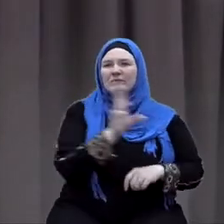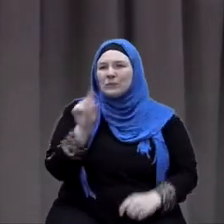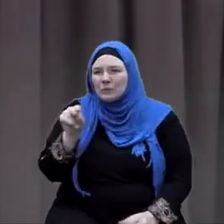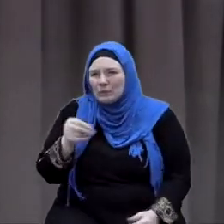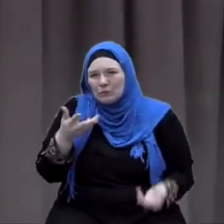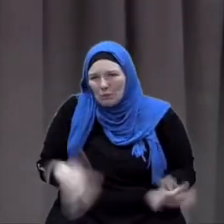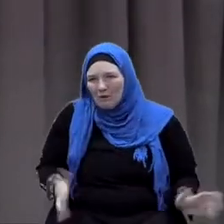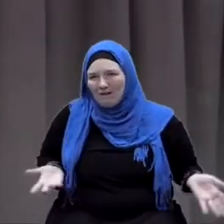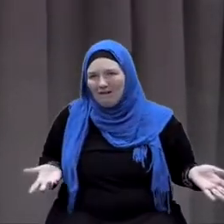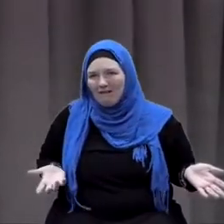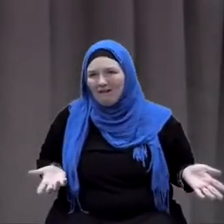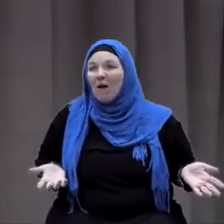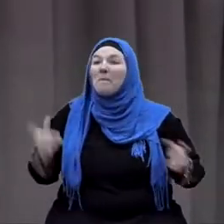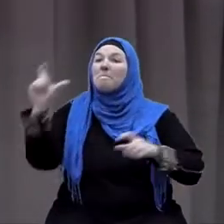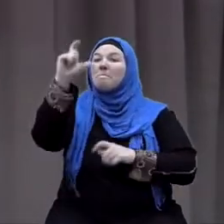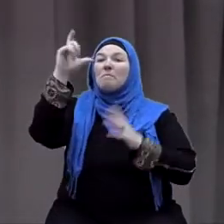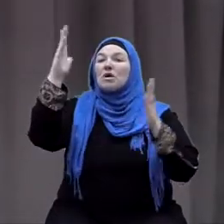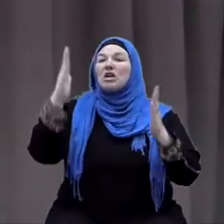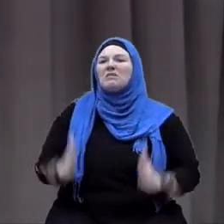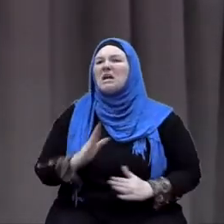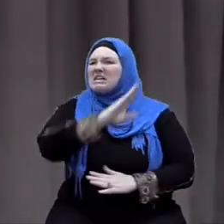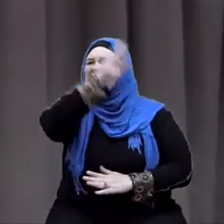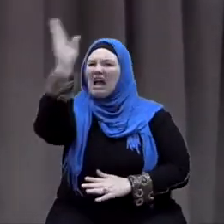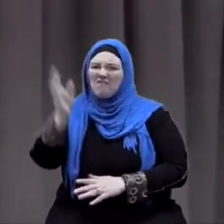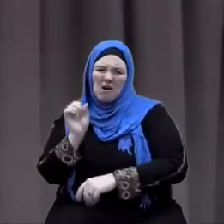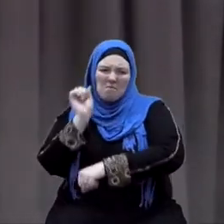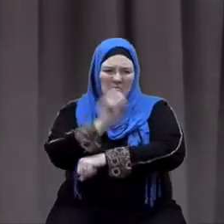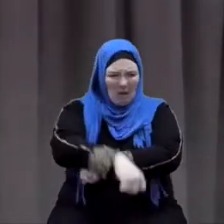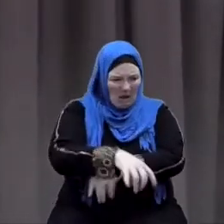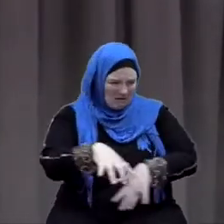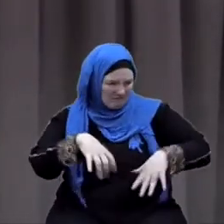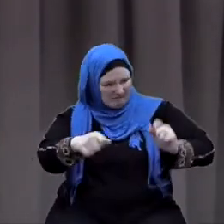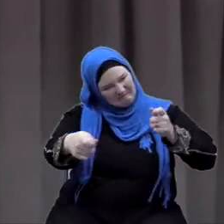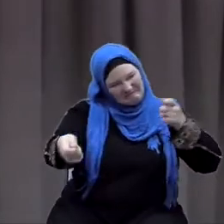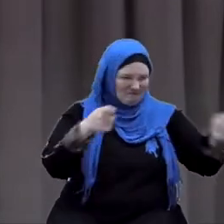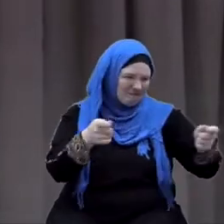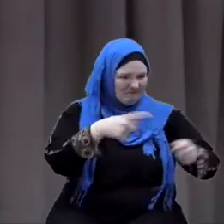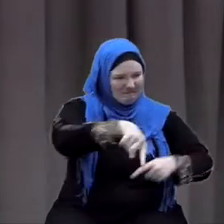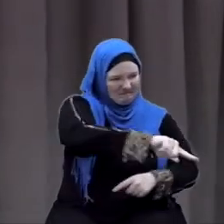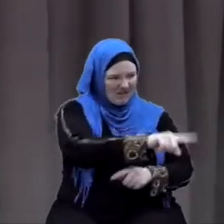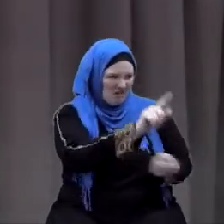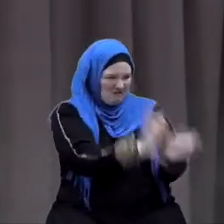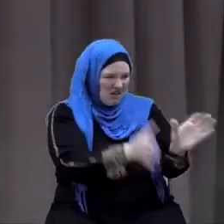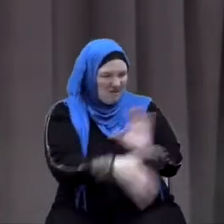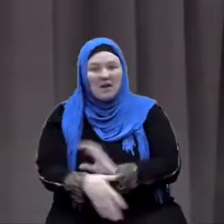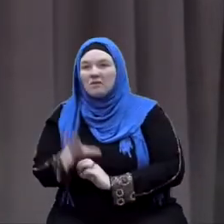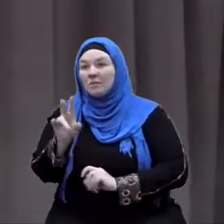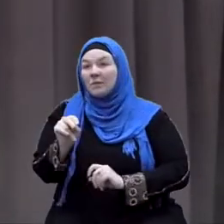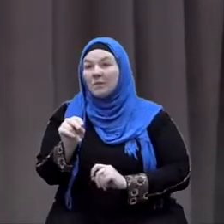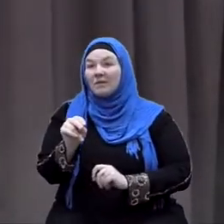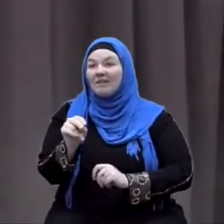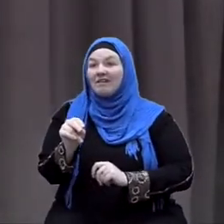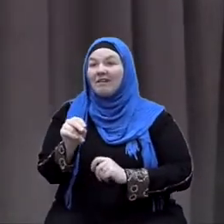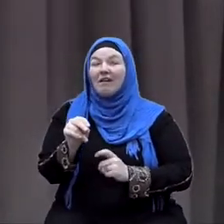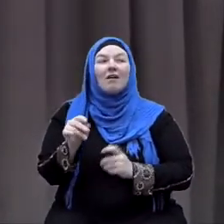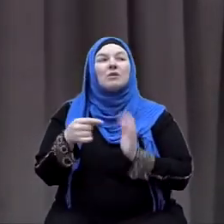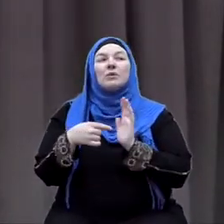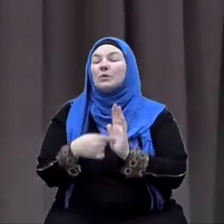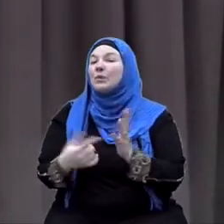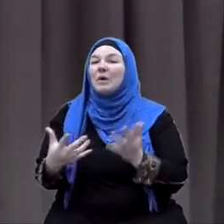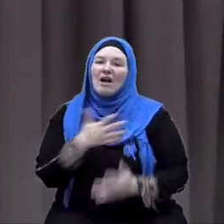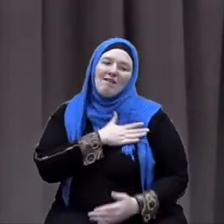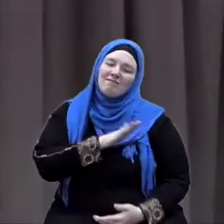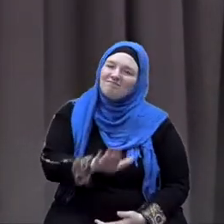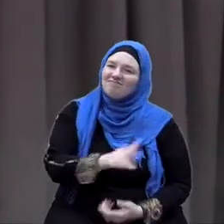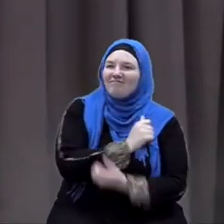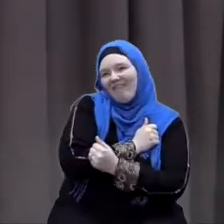sword. Muslims never did that. Muslims have always traded love for love,